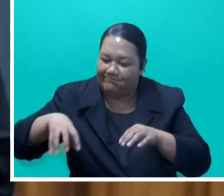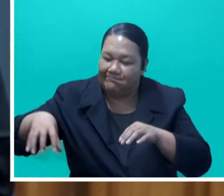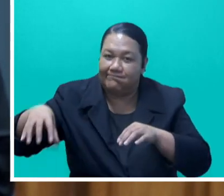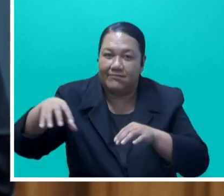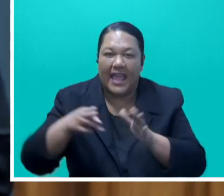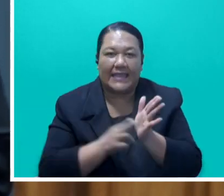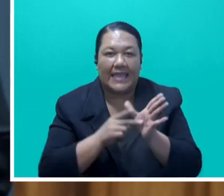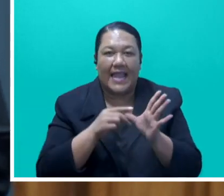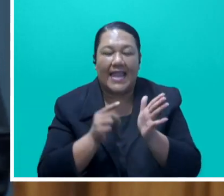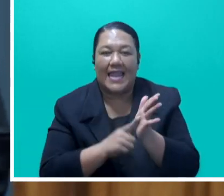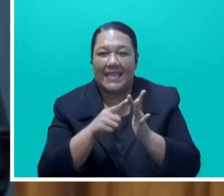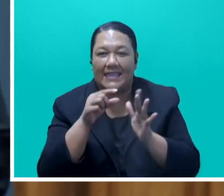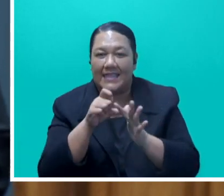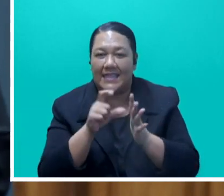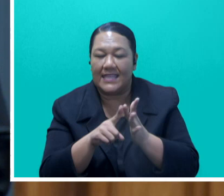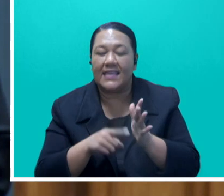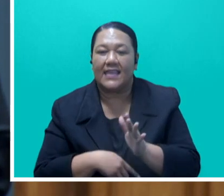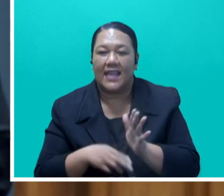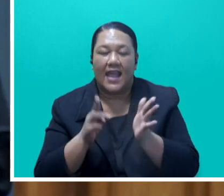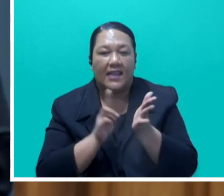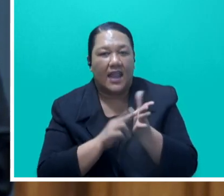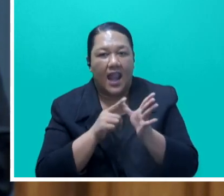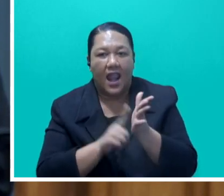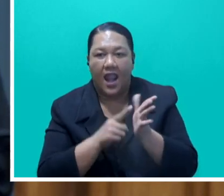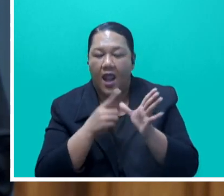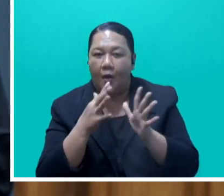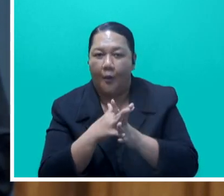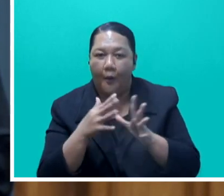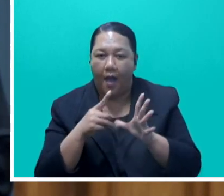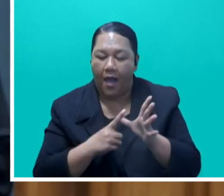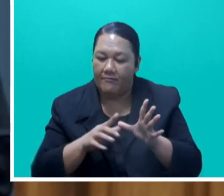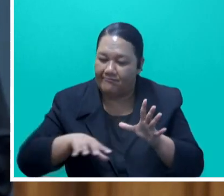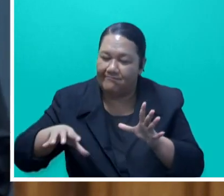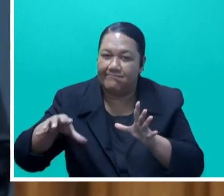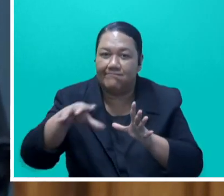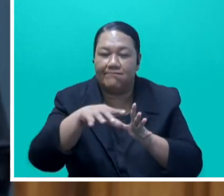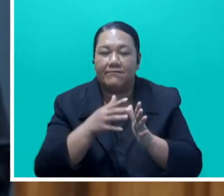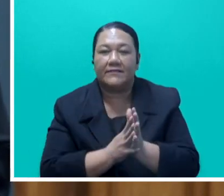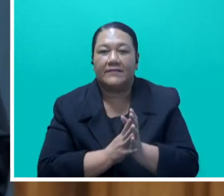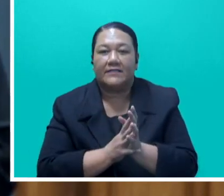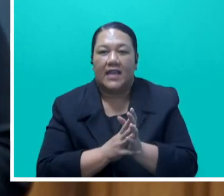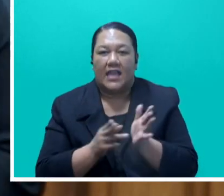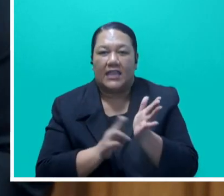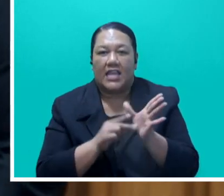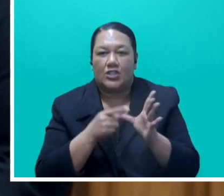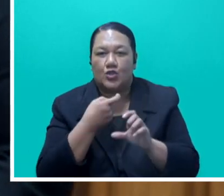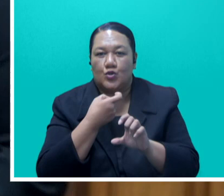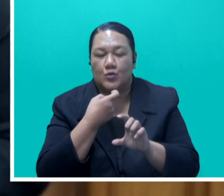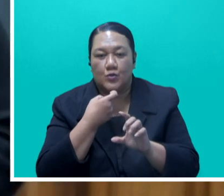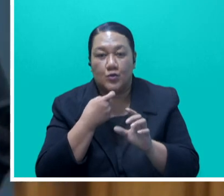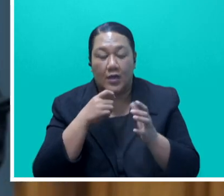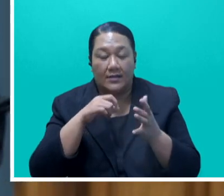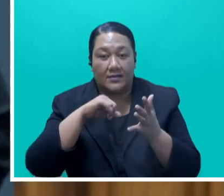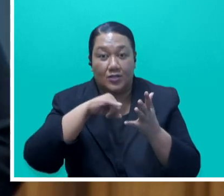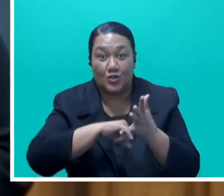Lindi, Vanua na Lawa, Vanua Kula, na Uria, Wainrata, na Sukamai.